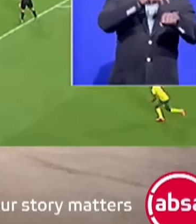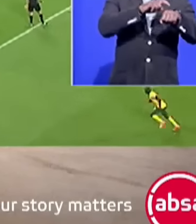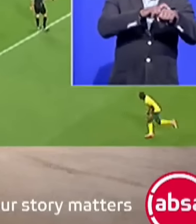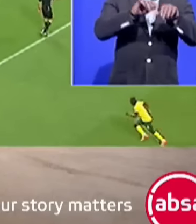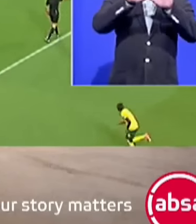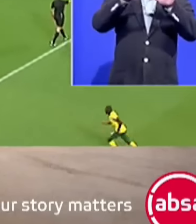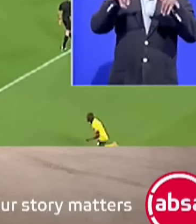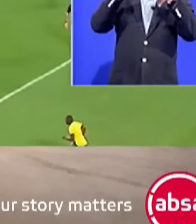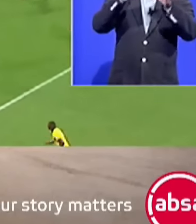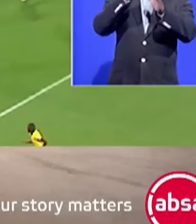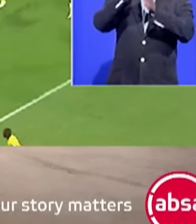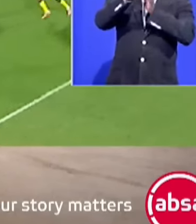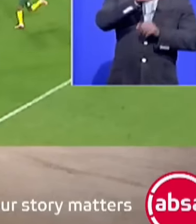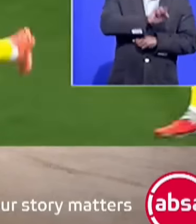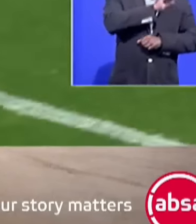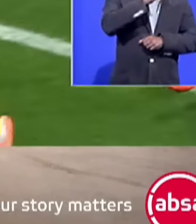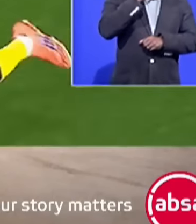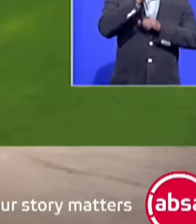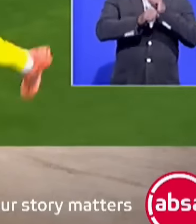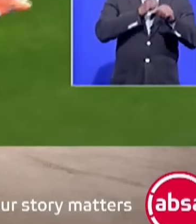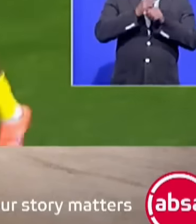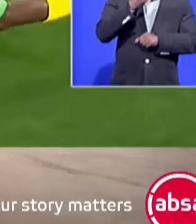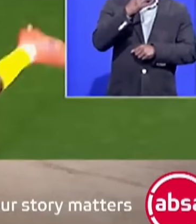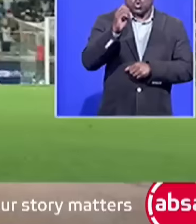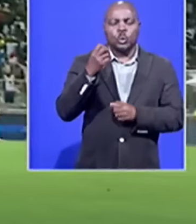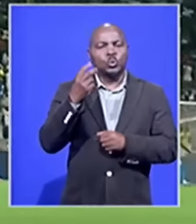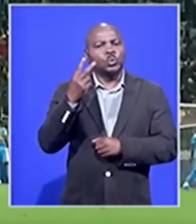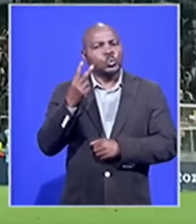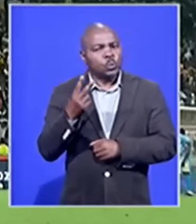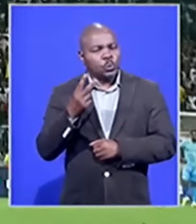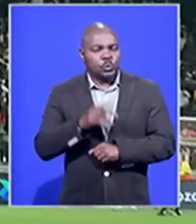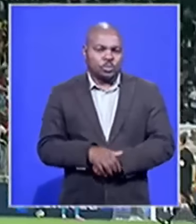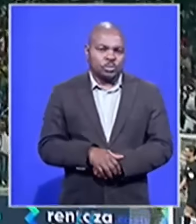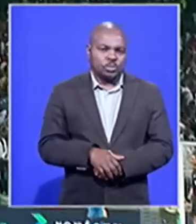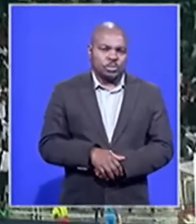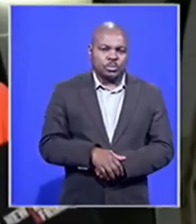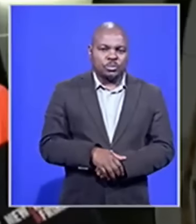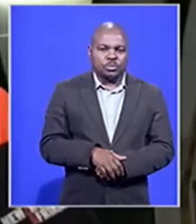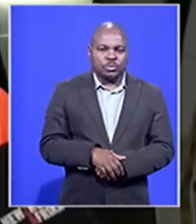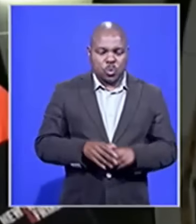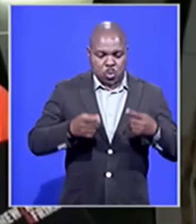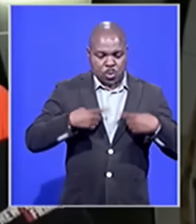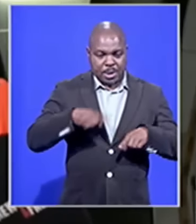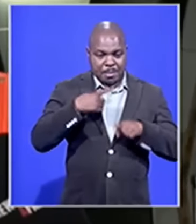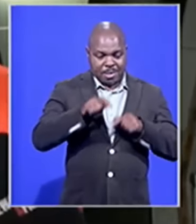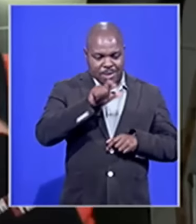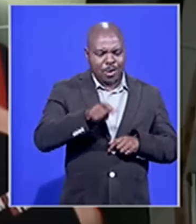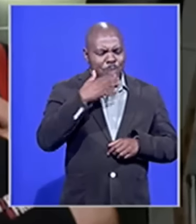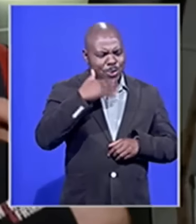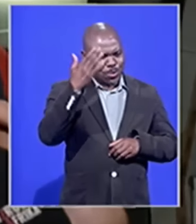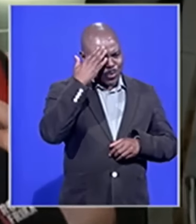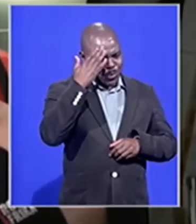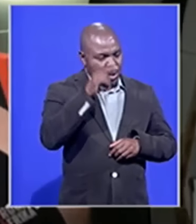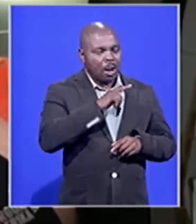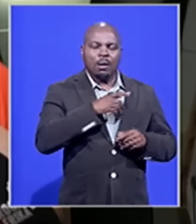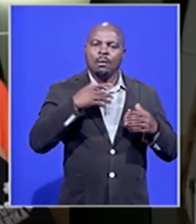mohope wa lefatshe e ne ile ka 2002. As players, we know what we've done now. This is